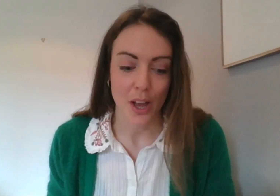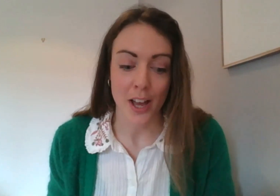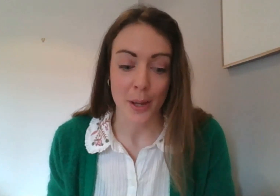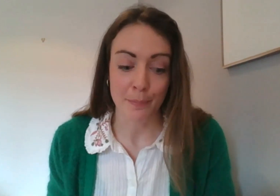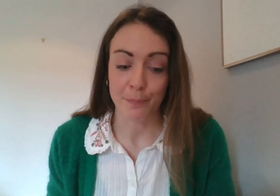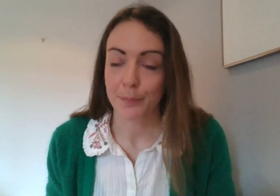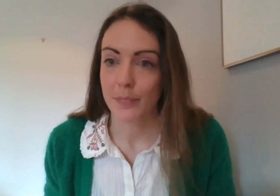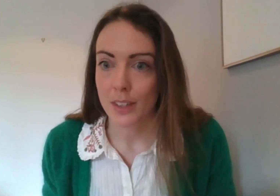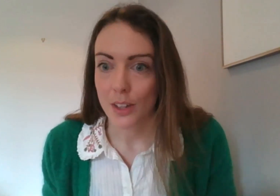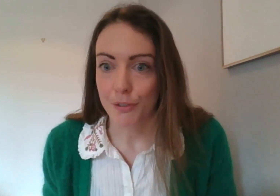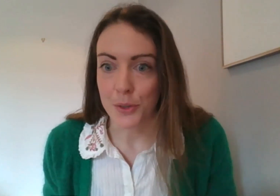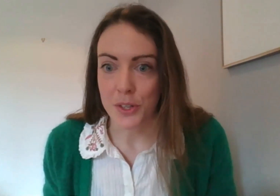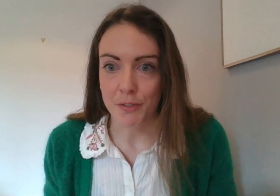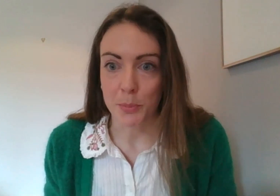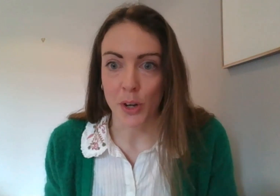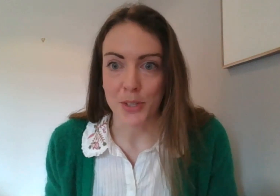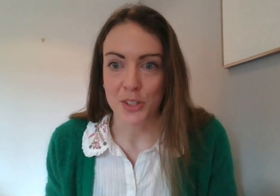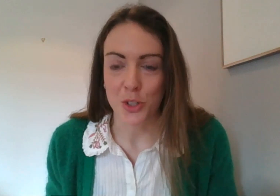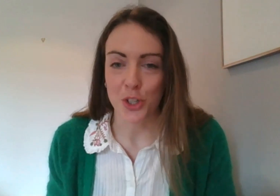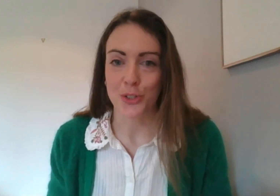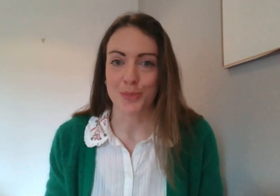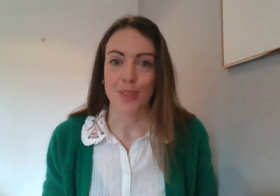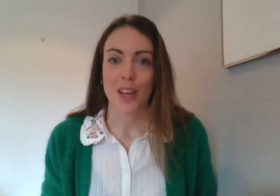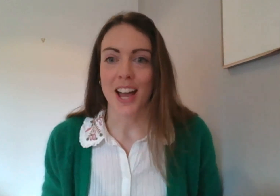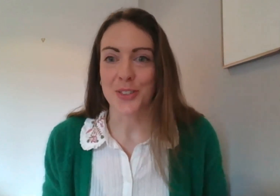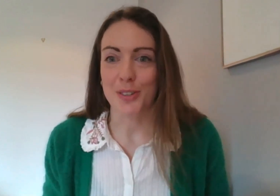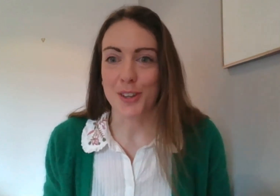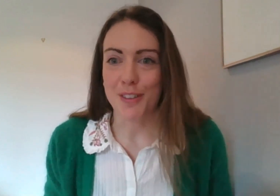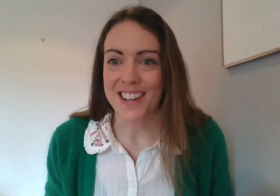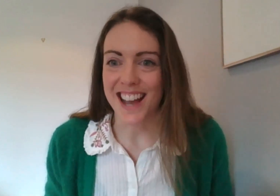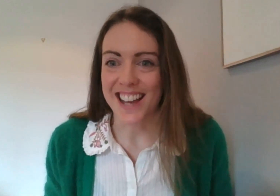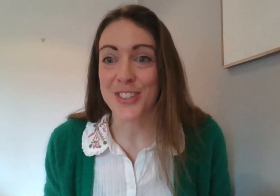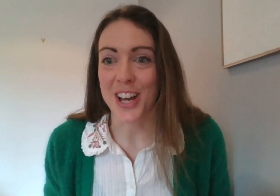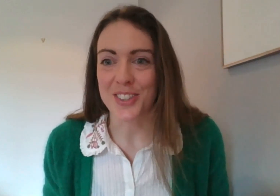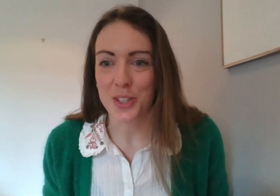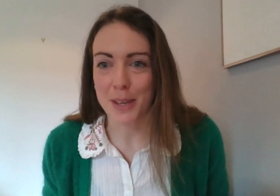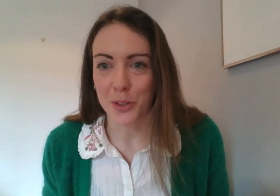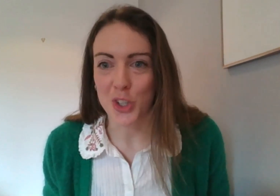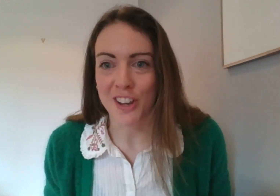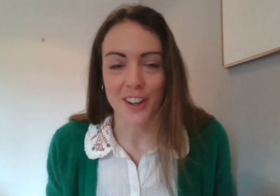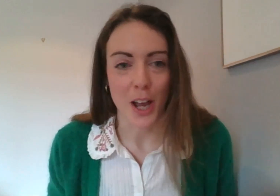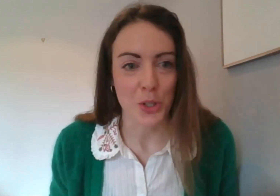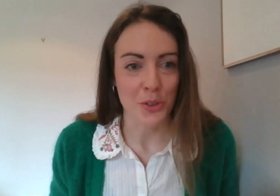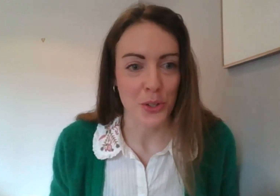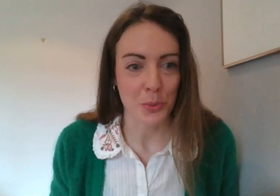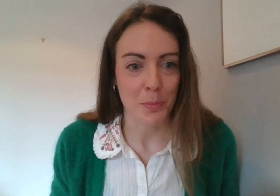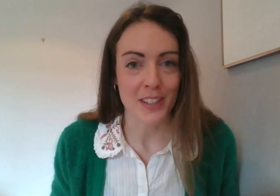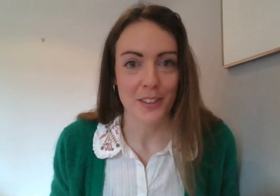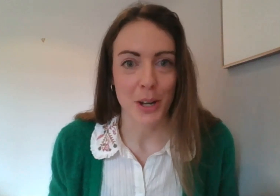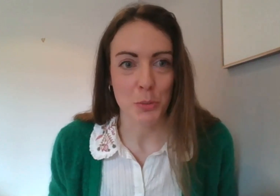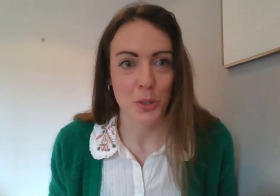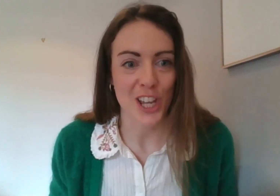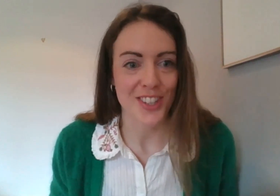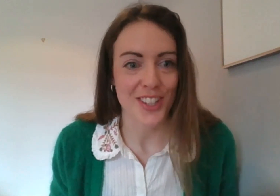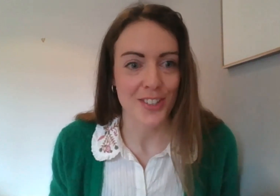financing for the different programs introduced. So if you have any insights you'd be able to share, I'm sure those would